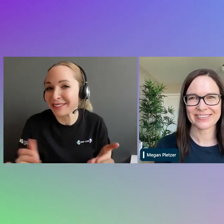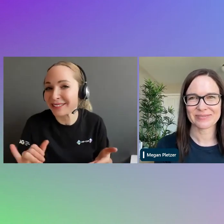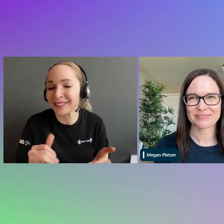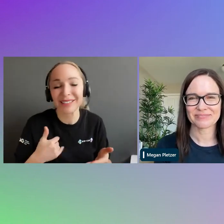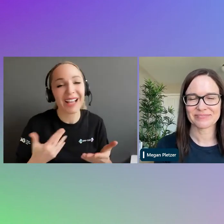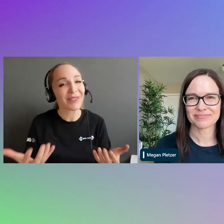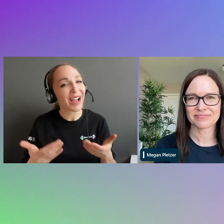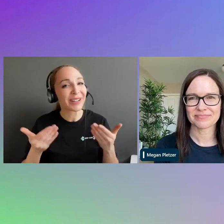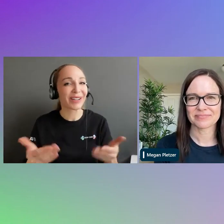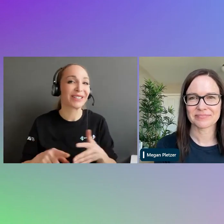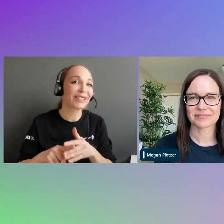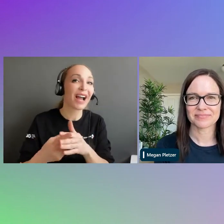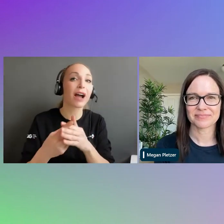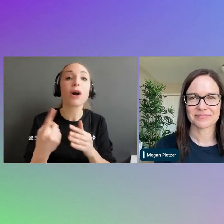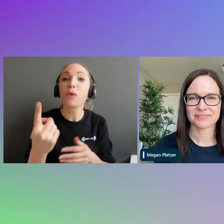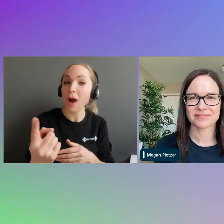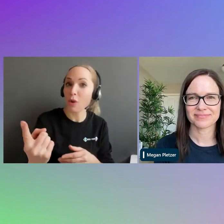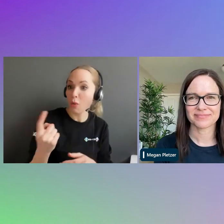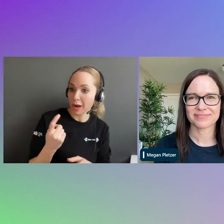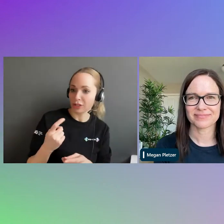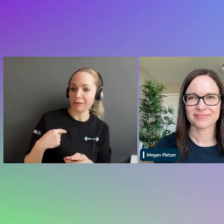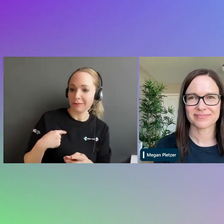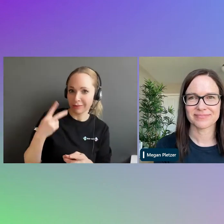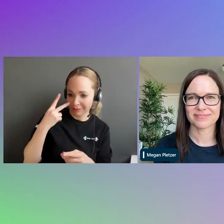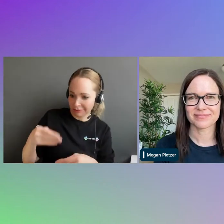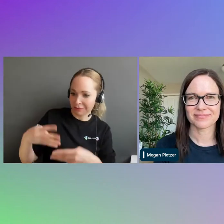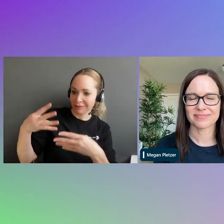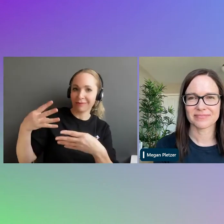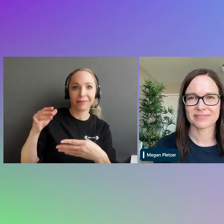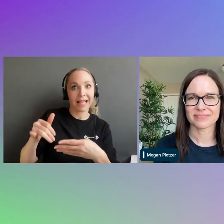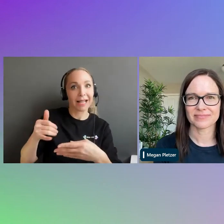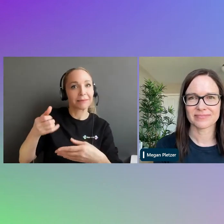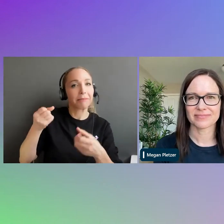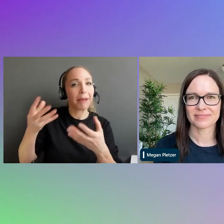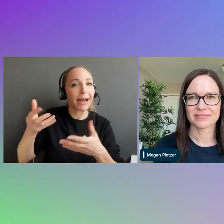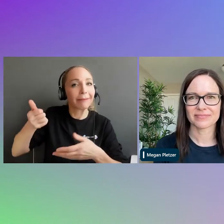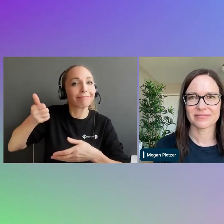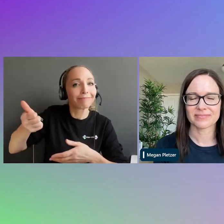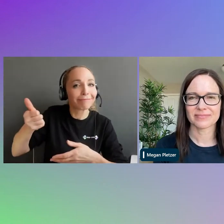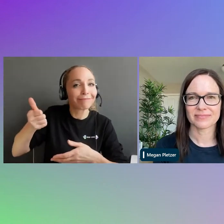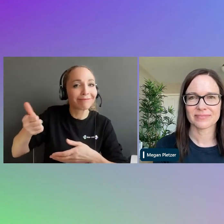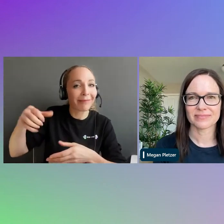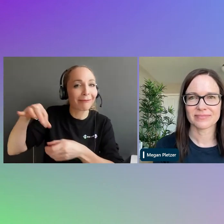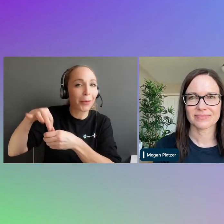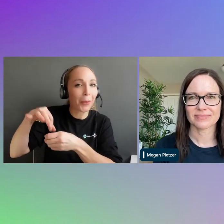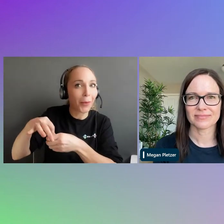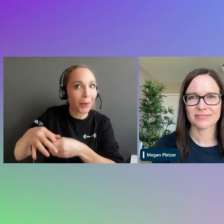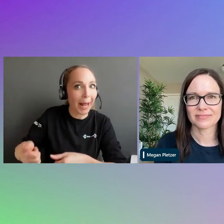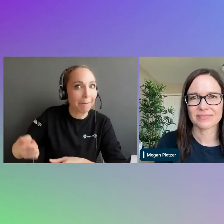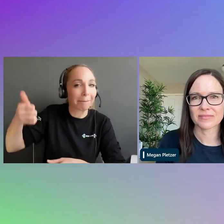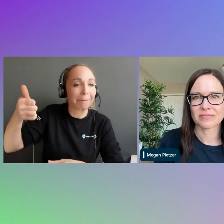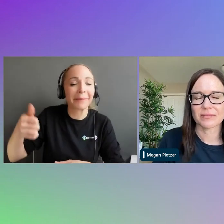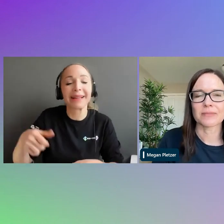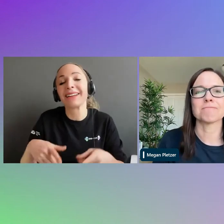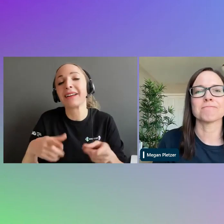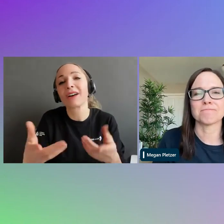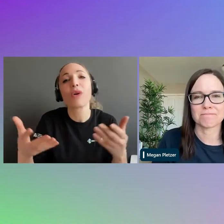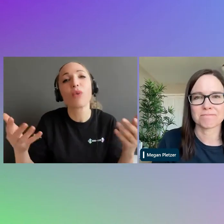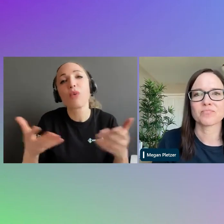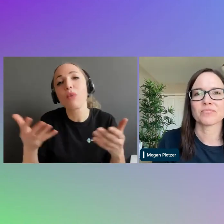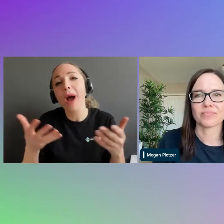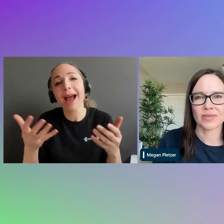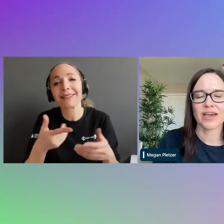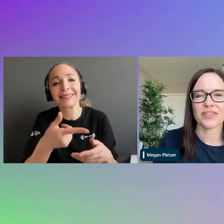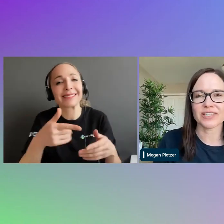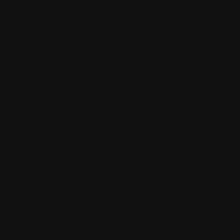So one of the questions that we had come in that was pretty highly upvoted is, what kinds of accessibility issues does Axe DevTools Mobile test